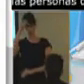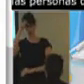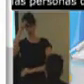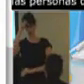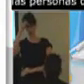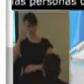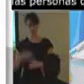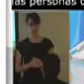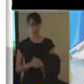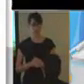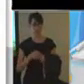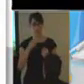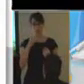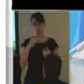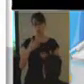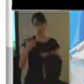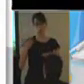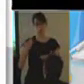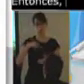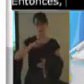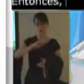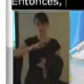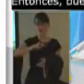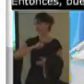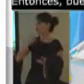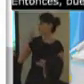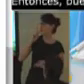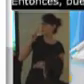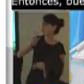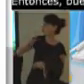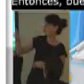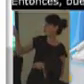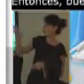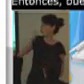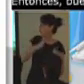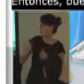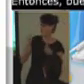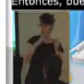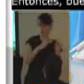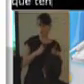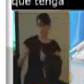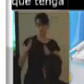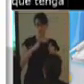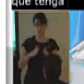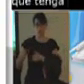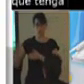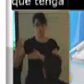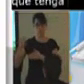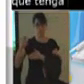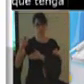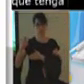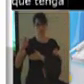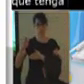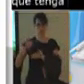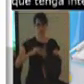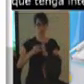with mentally disabled people. Here we have the phases for people who are more interested in that